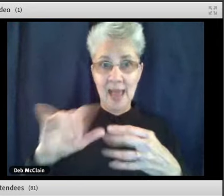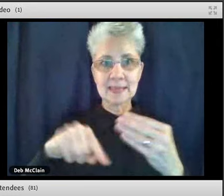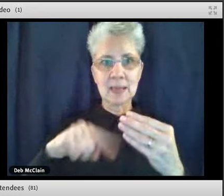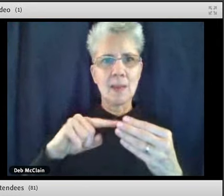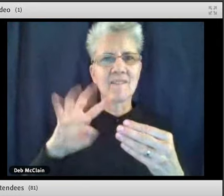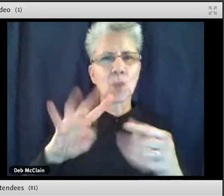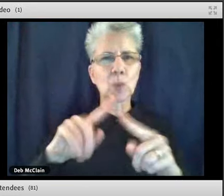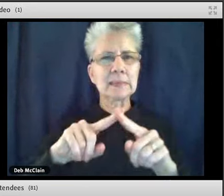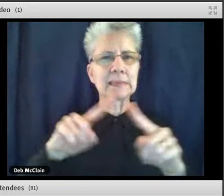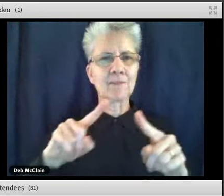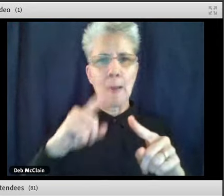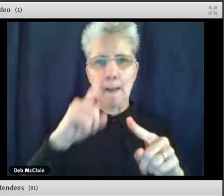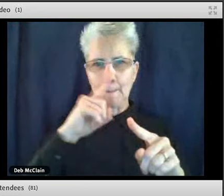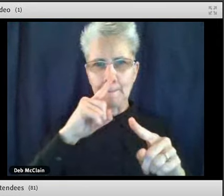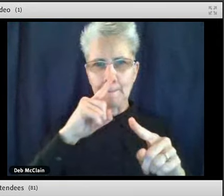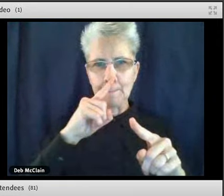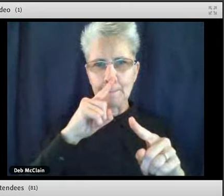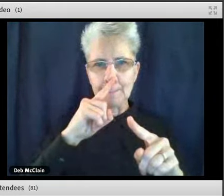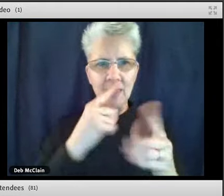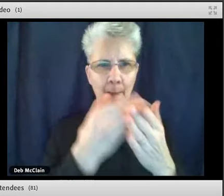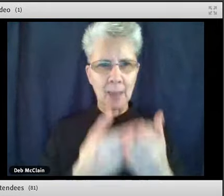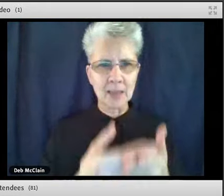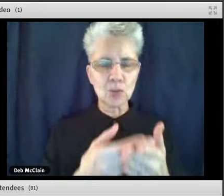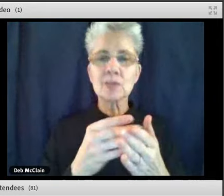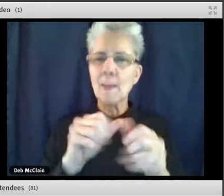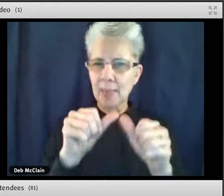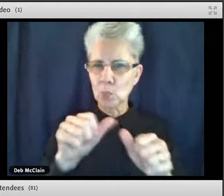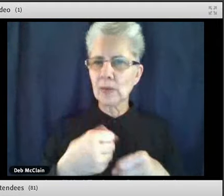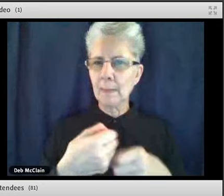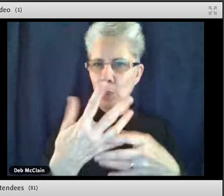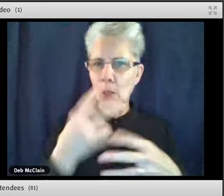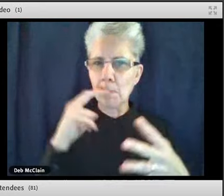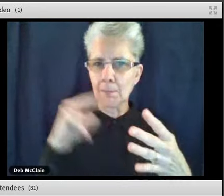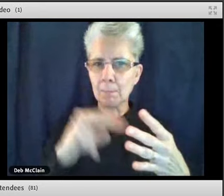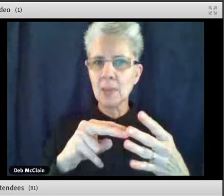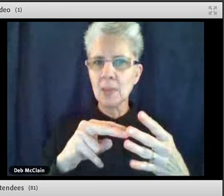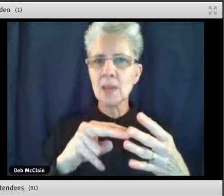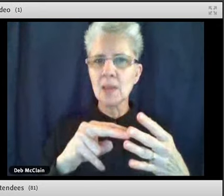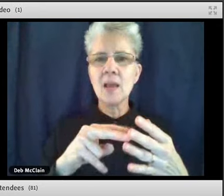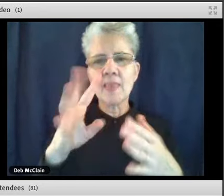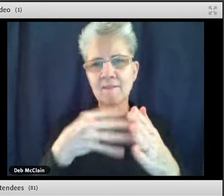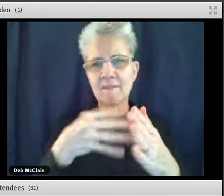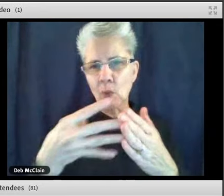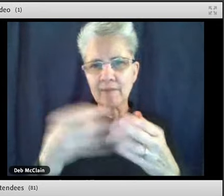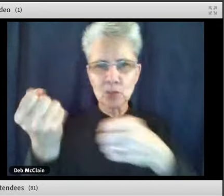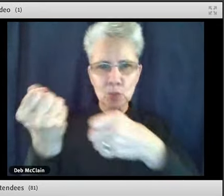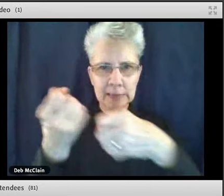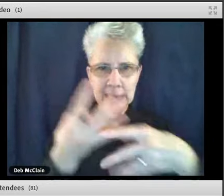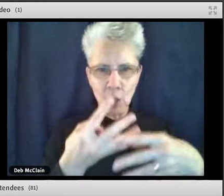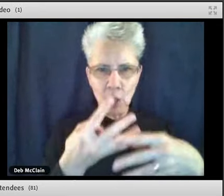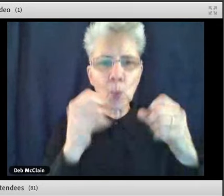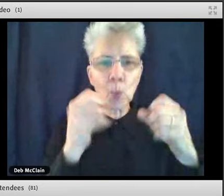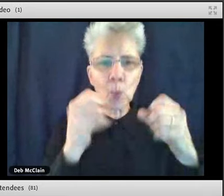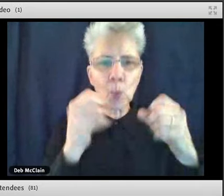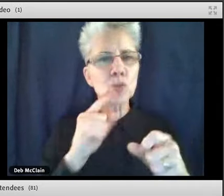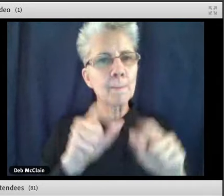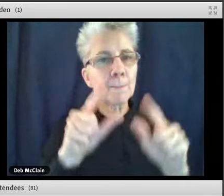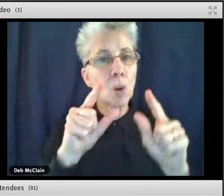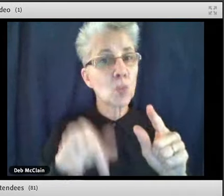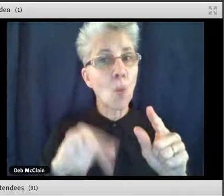colors and good information, very simply stated. So they've got, I think it was about 30 or 40 Mythbusters, so you might want to check that